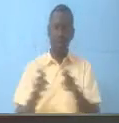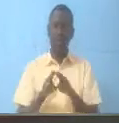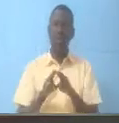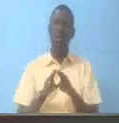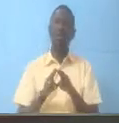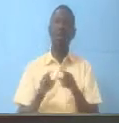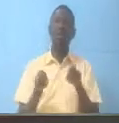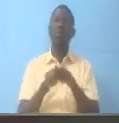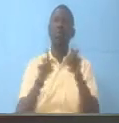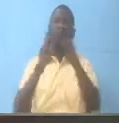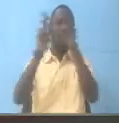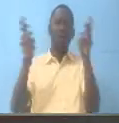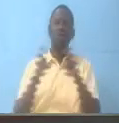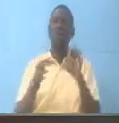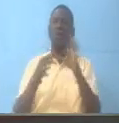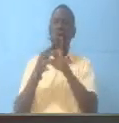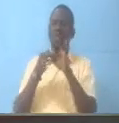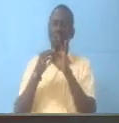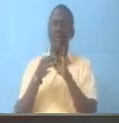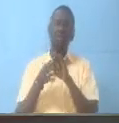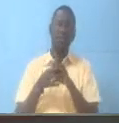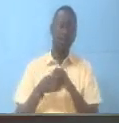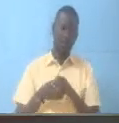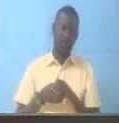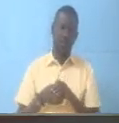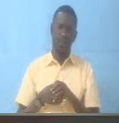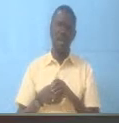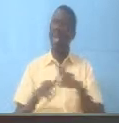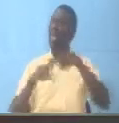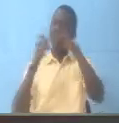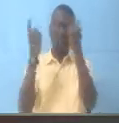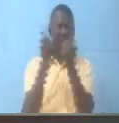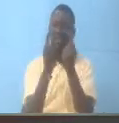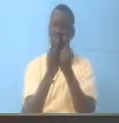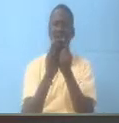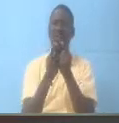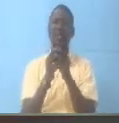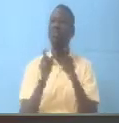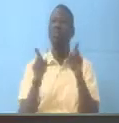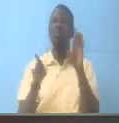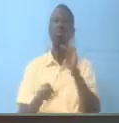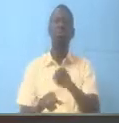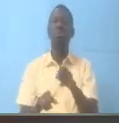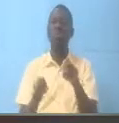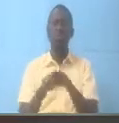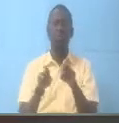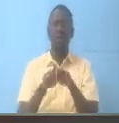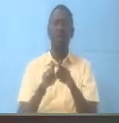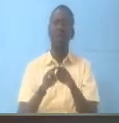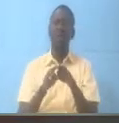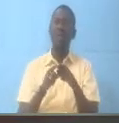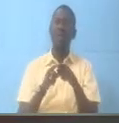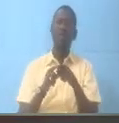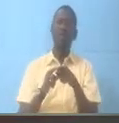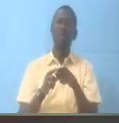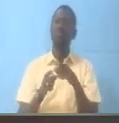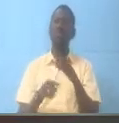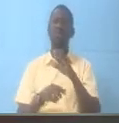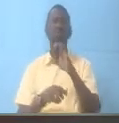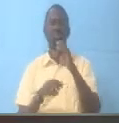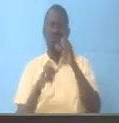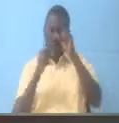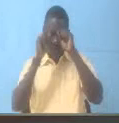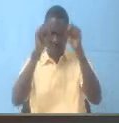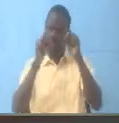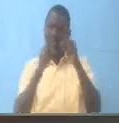with international organizations and civil cases, everything civil. Loo xam ne daal mbiri civil la du tefaar boo xam ne nii dañ ko topp